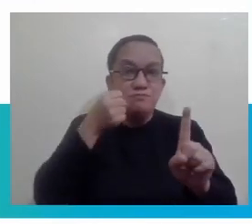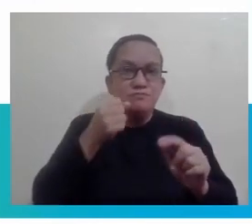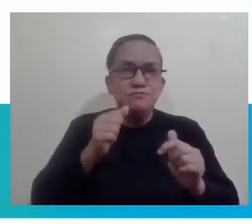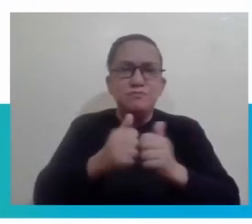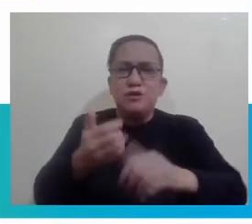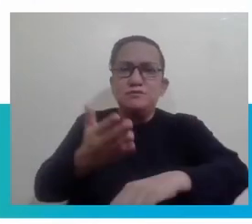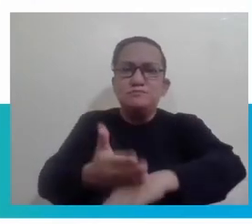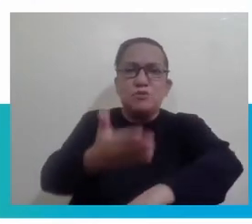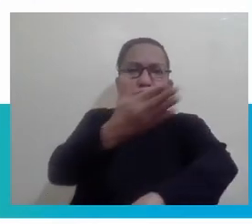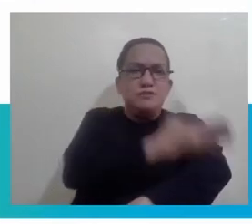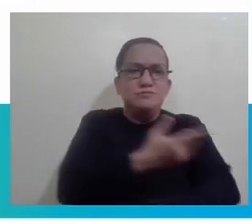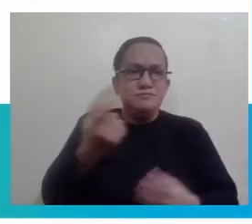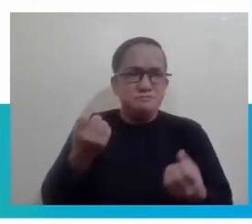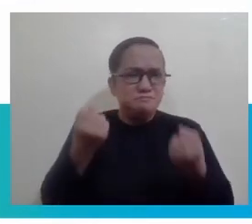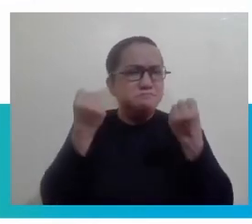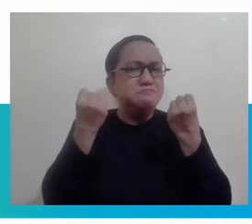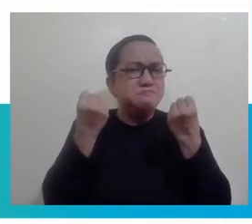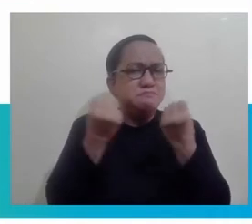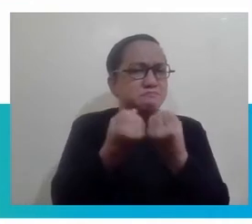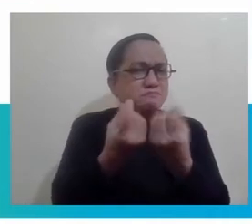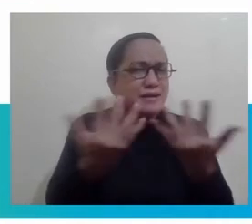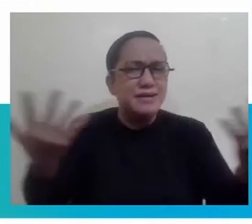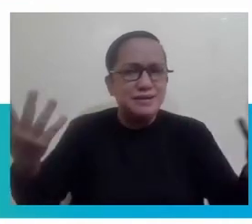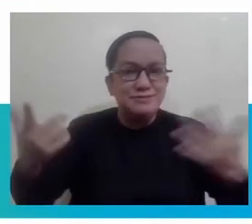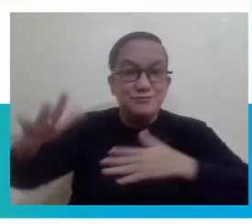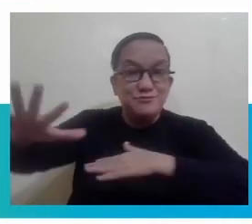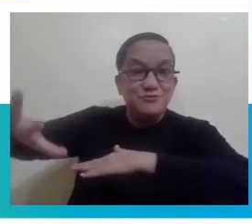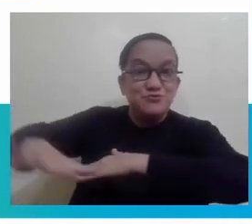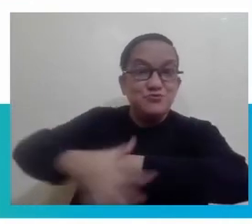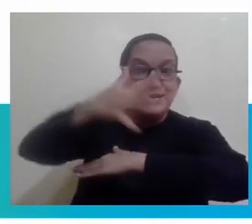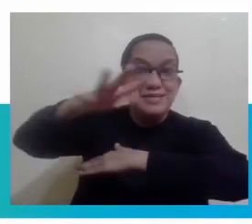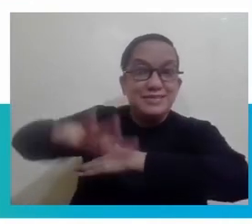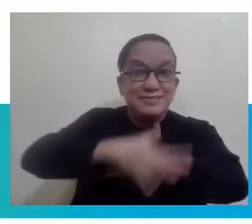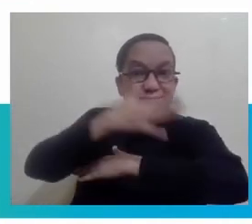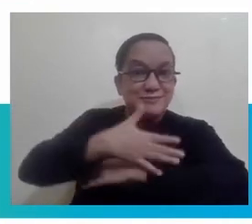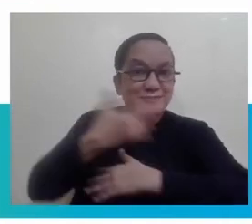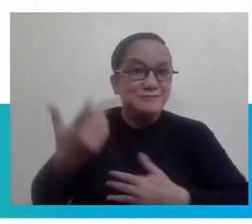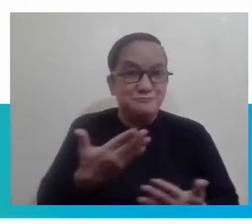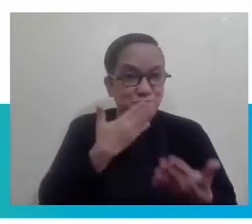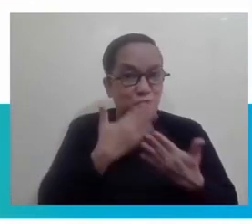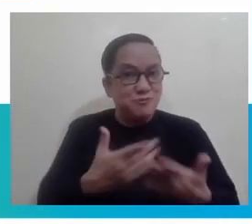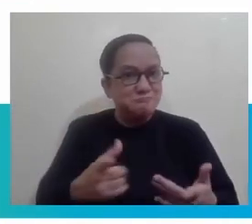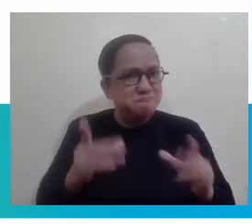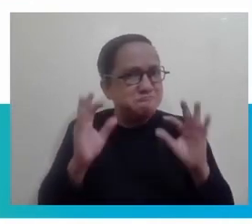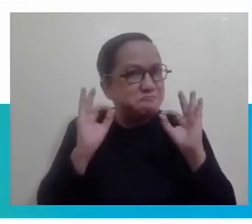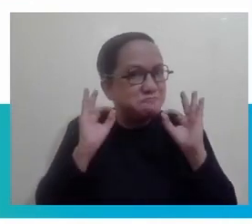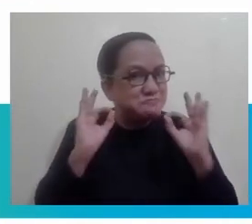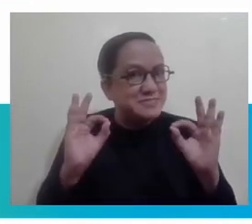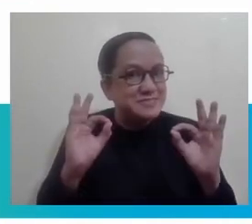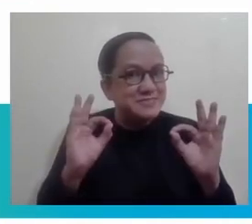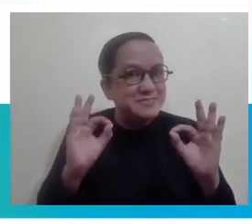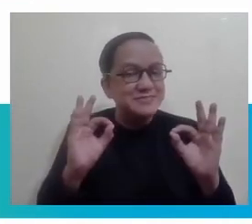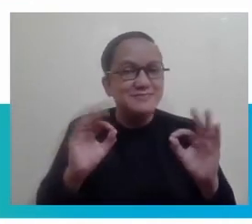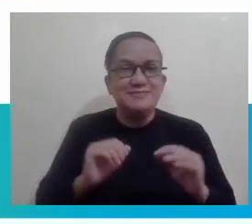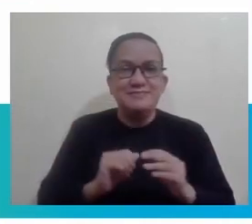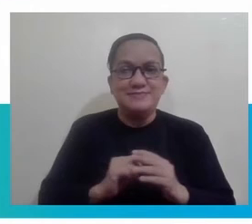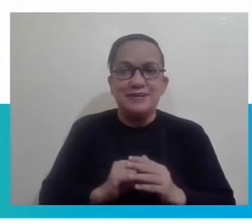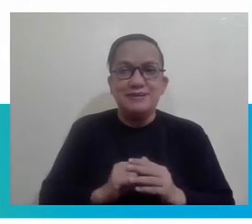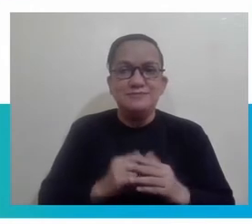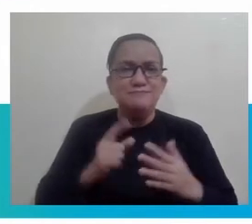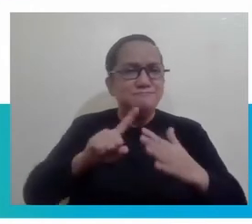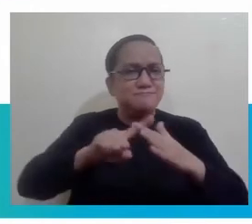Thank you, Natalie. I would first like to start by thanking the panelists for being so